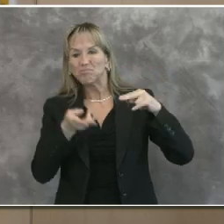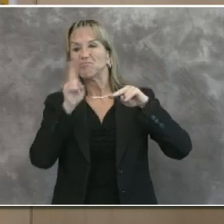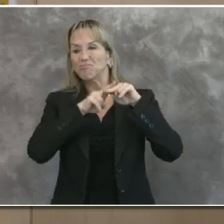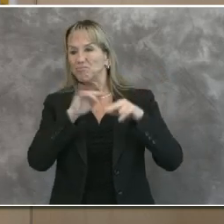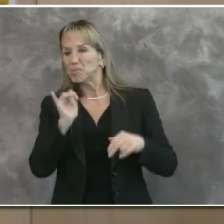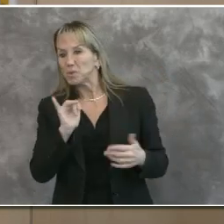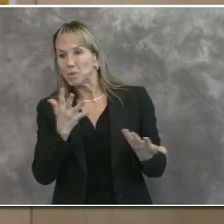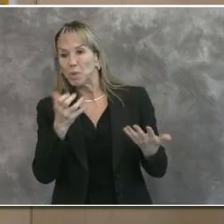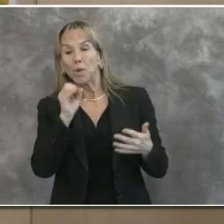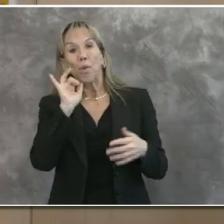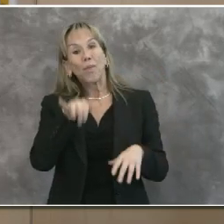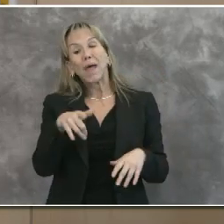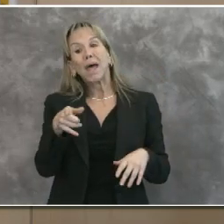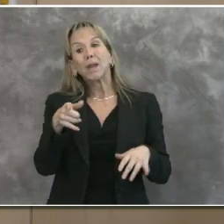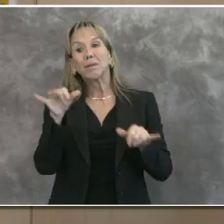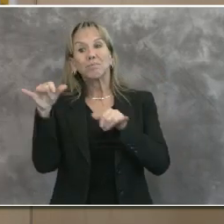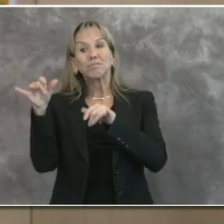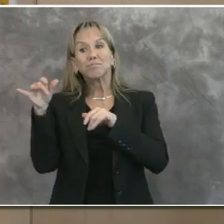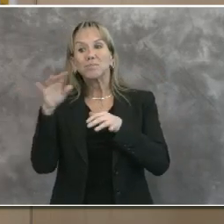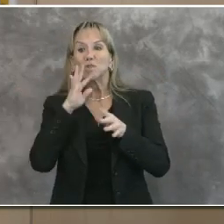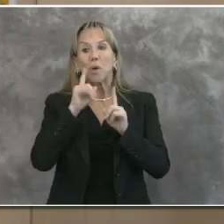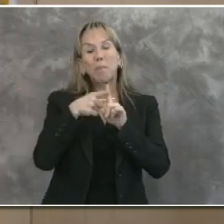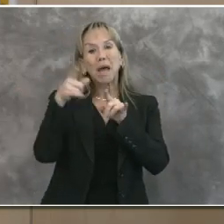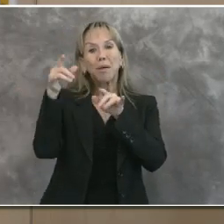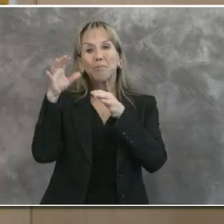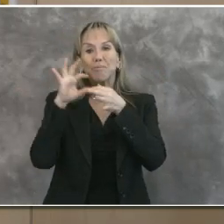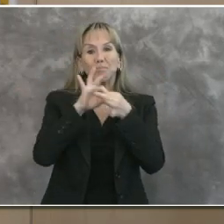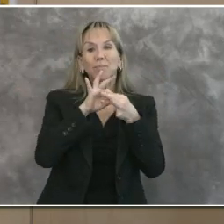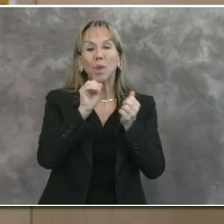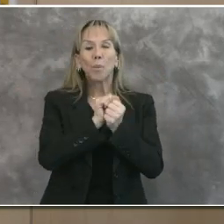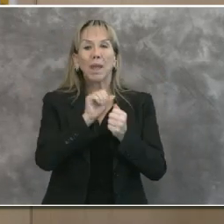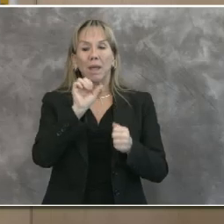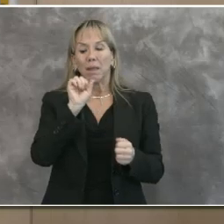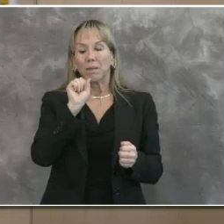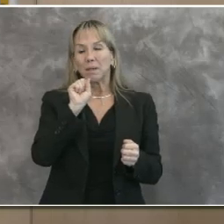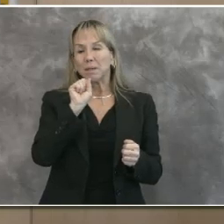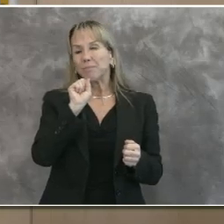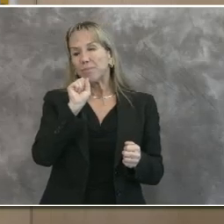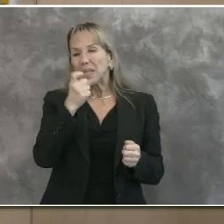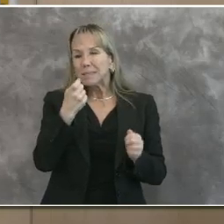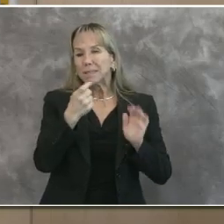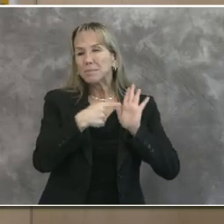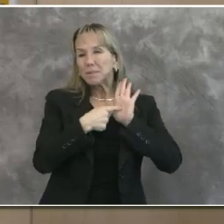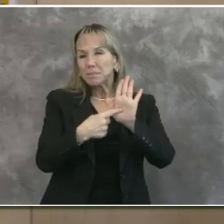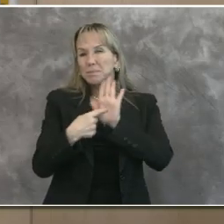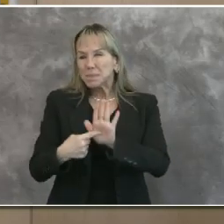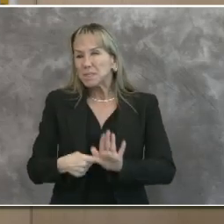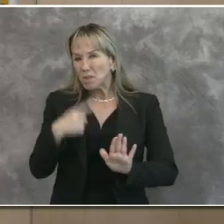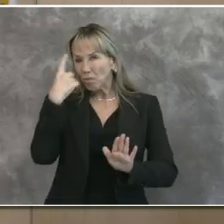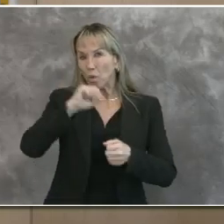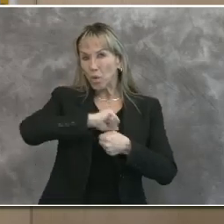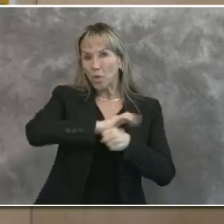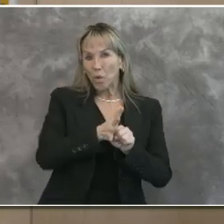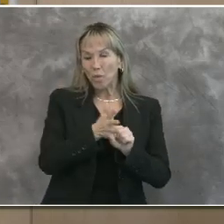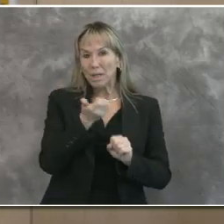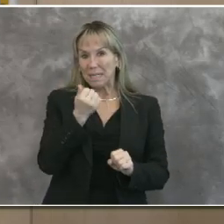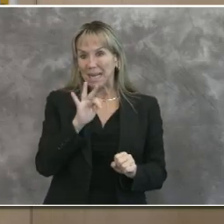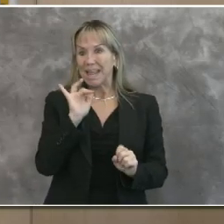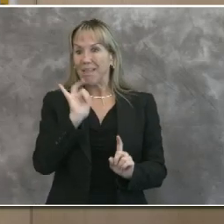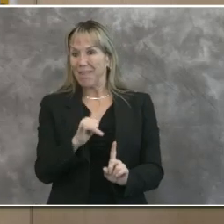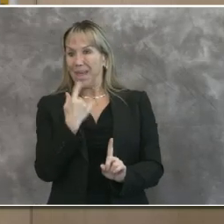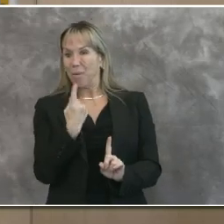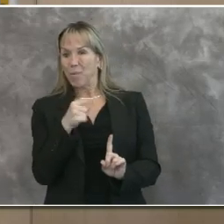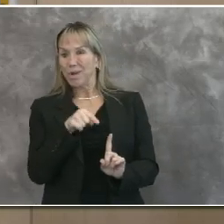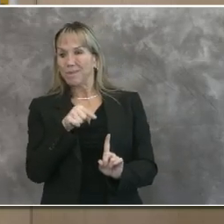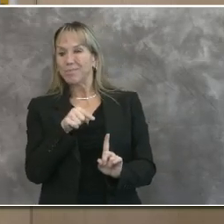the metric related to symptoms for COVID-19 syndromic cases, that is the one